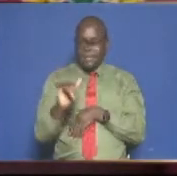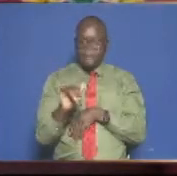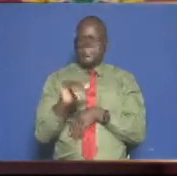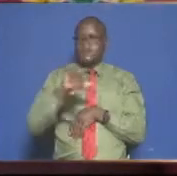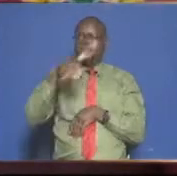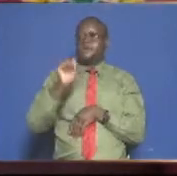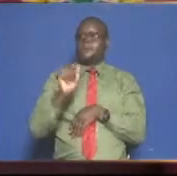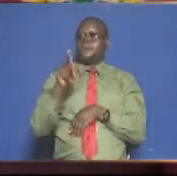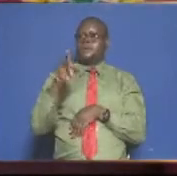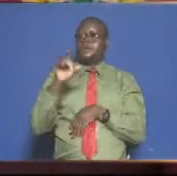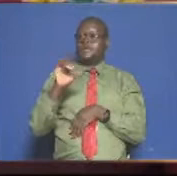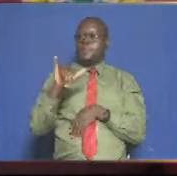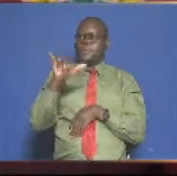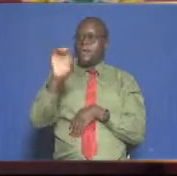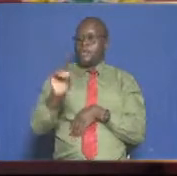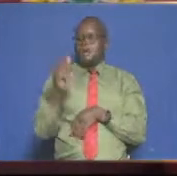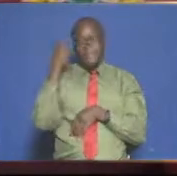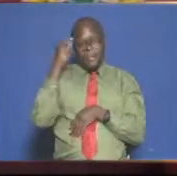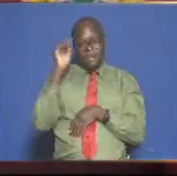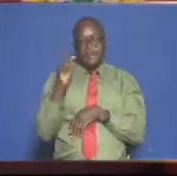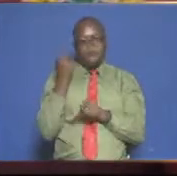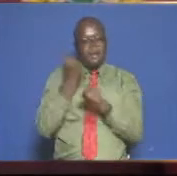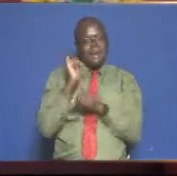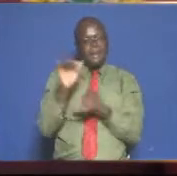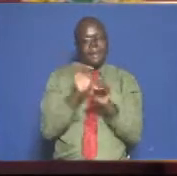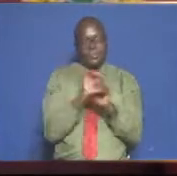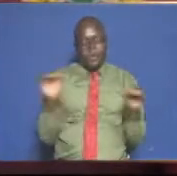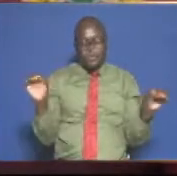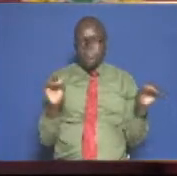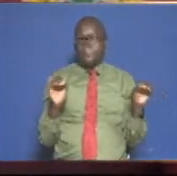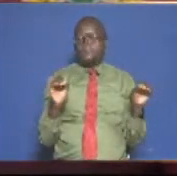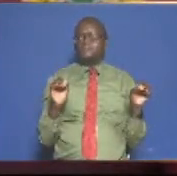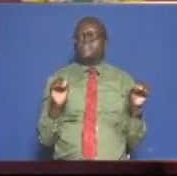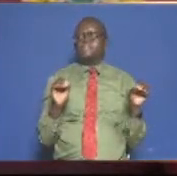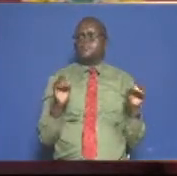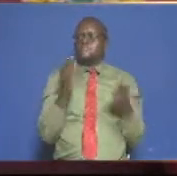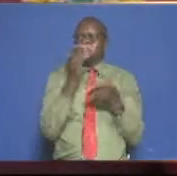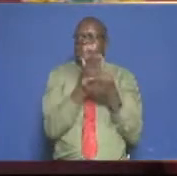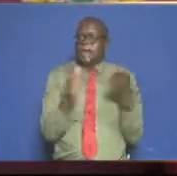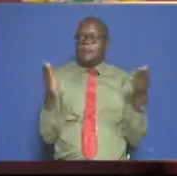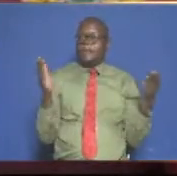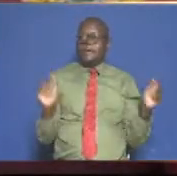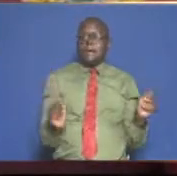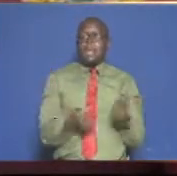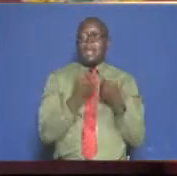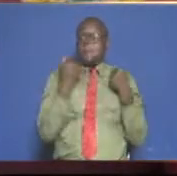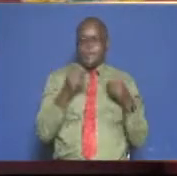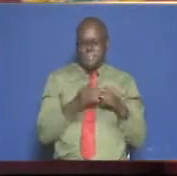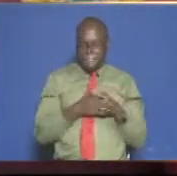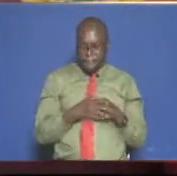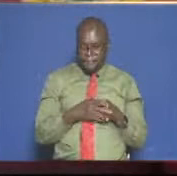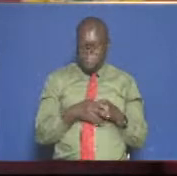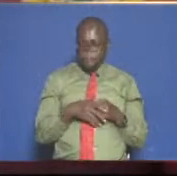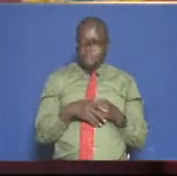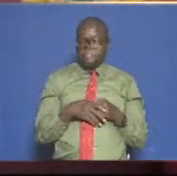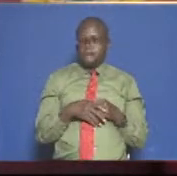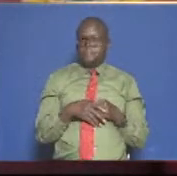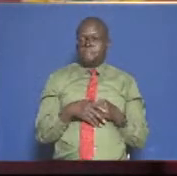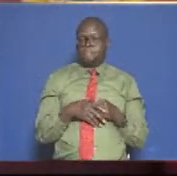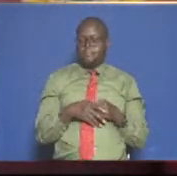because he thought that if he didn't do so, he could create room for some mischief. Mr. Speaker, in